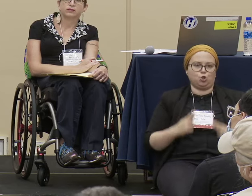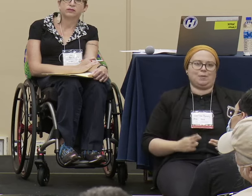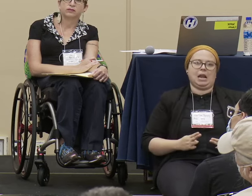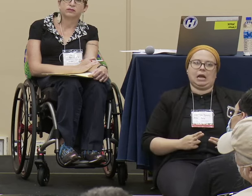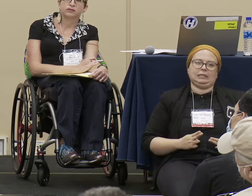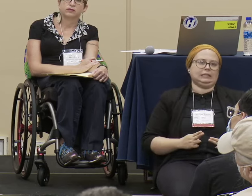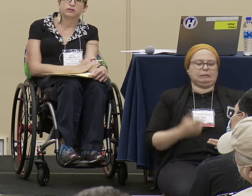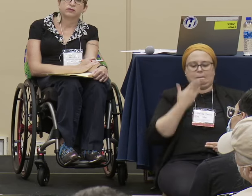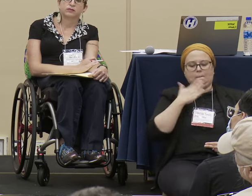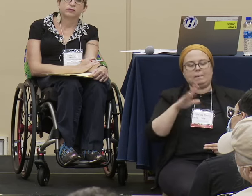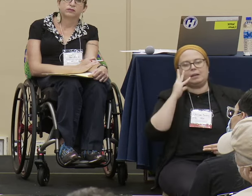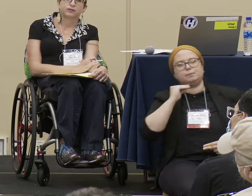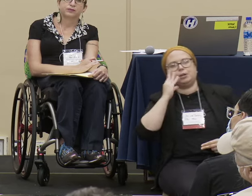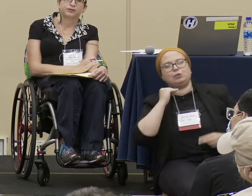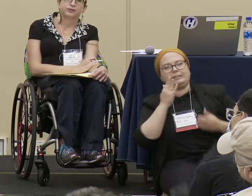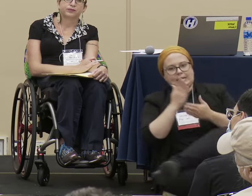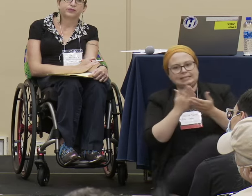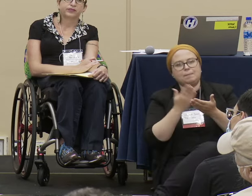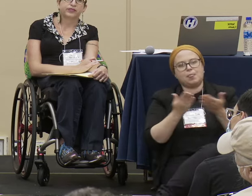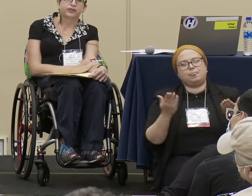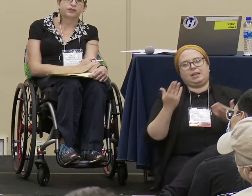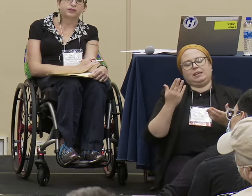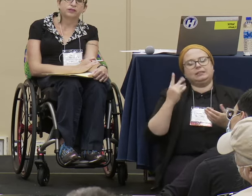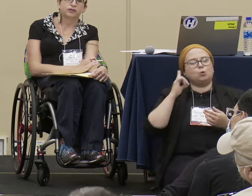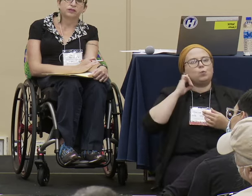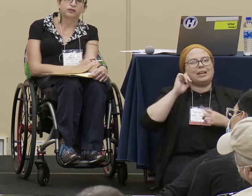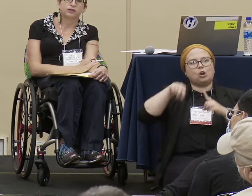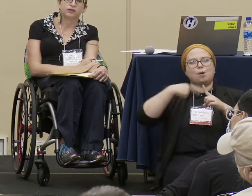we hear about in jails, people being denied